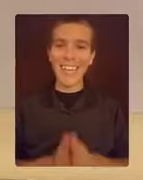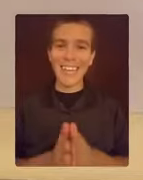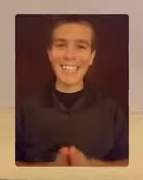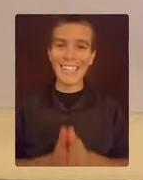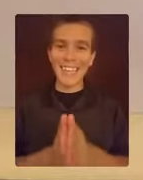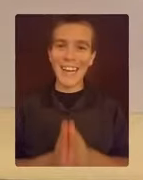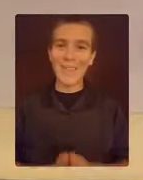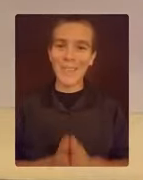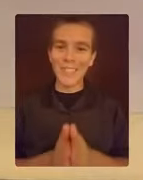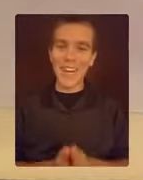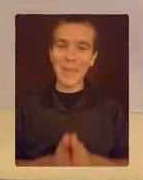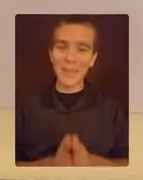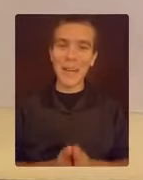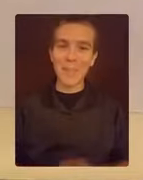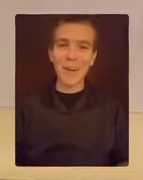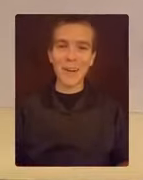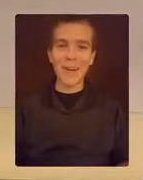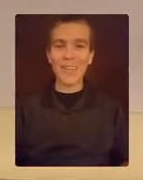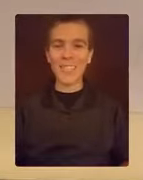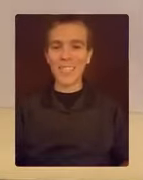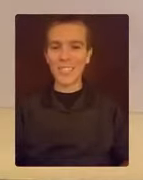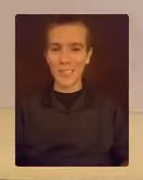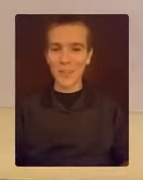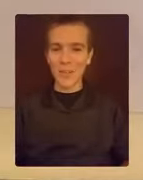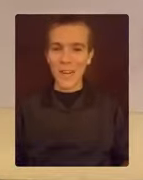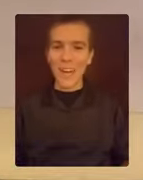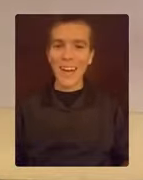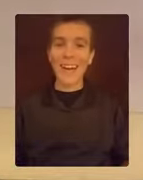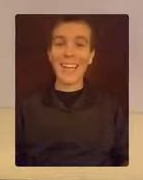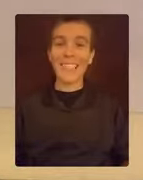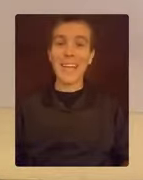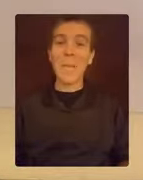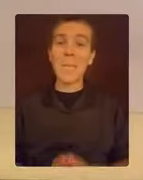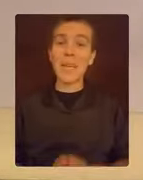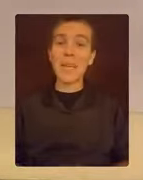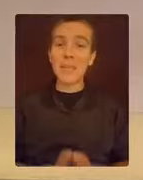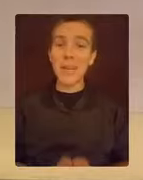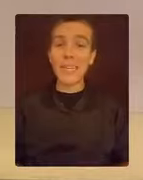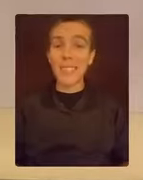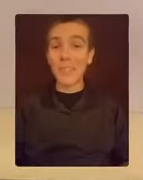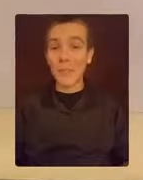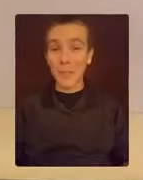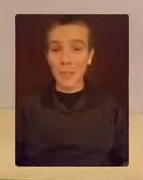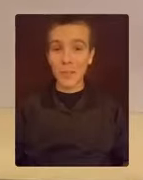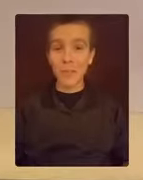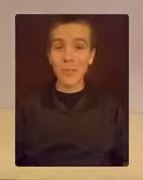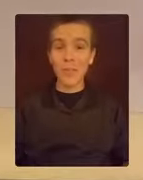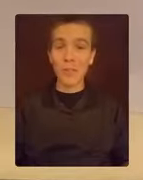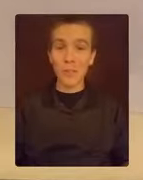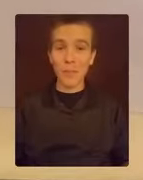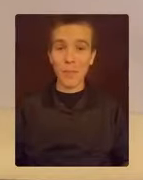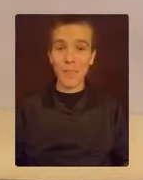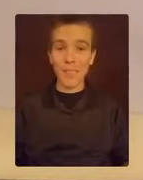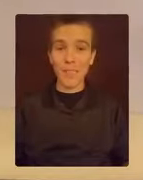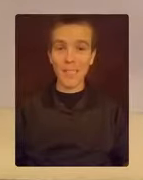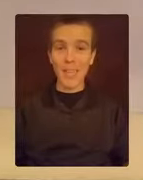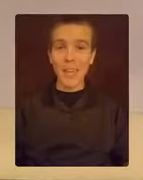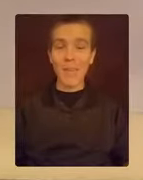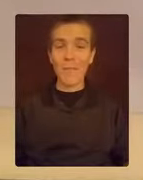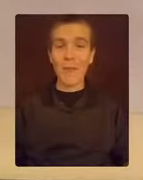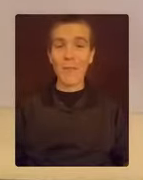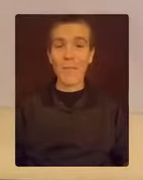it each and every time that I'm on any show. I say, be the blessing for others, and you'll live within